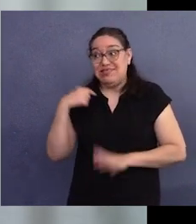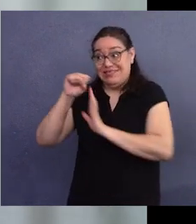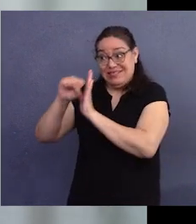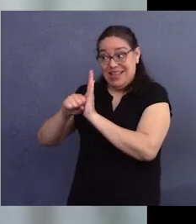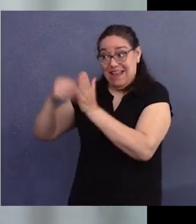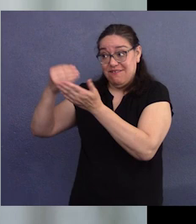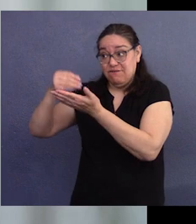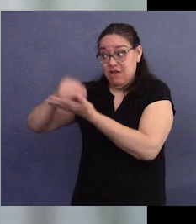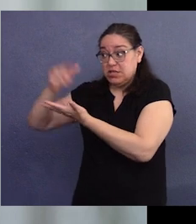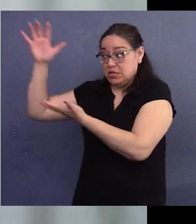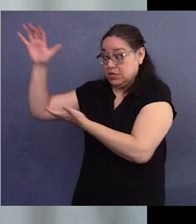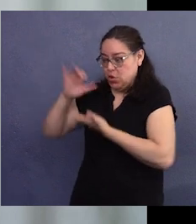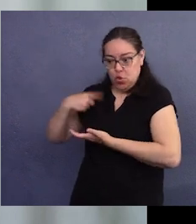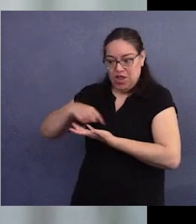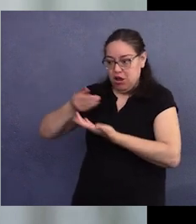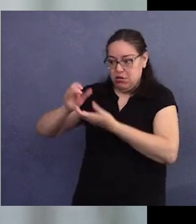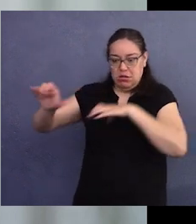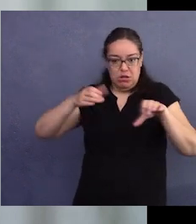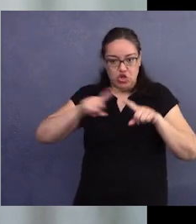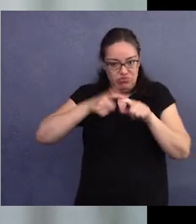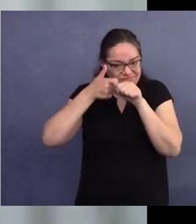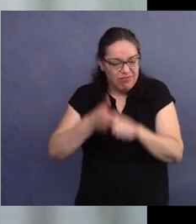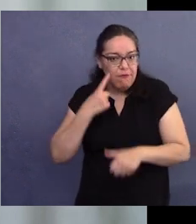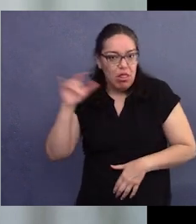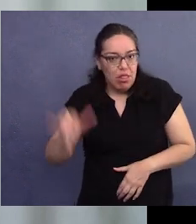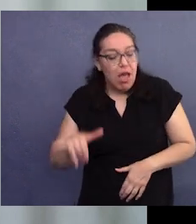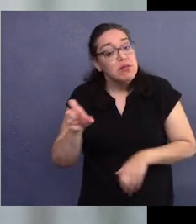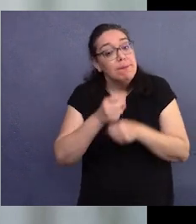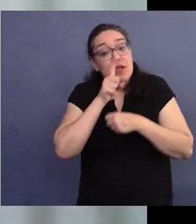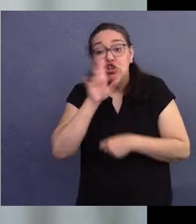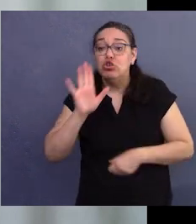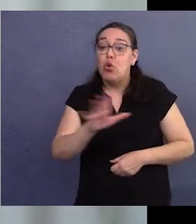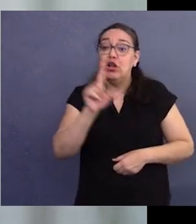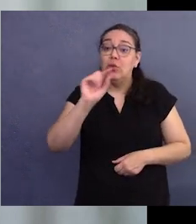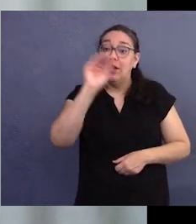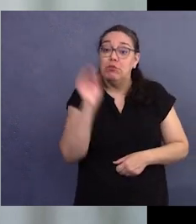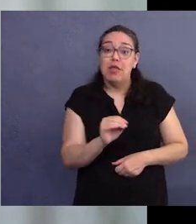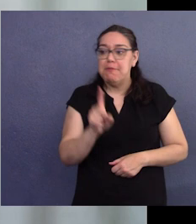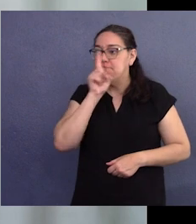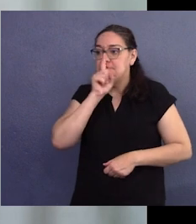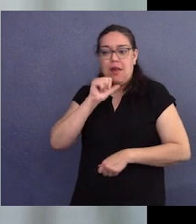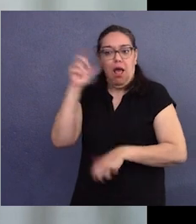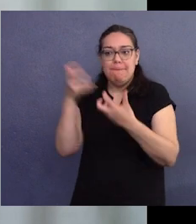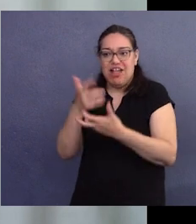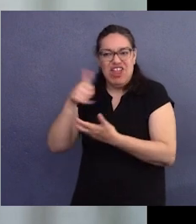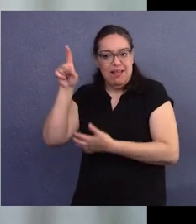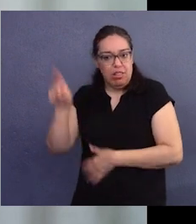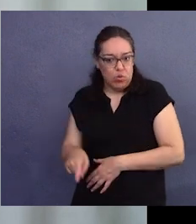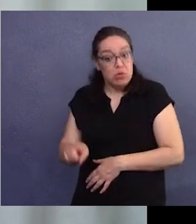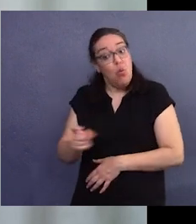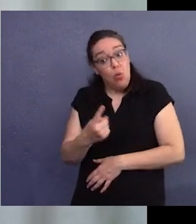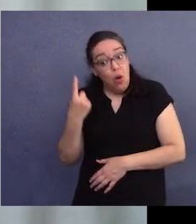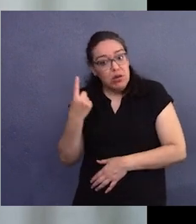funds to adhere to this. So make sure that anything you list in the 20% doesn't fall into this category, which one of them is